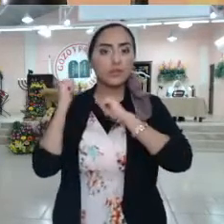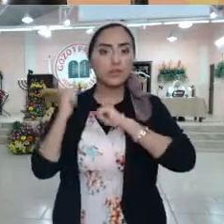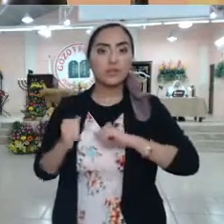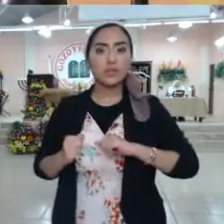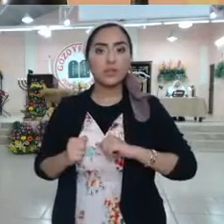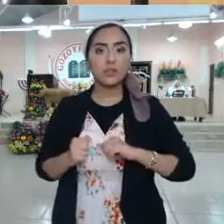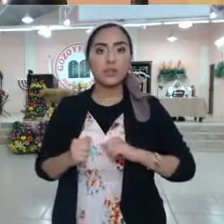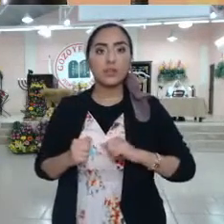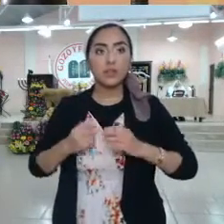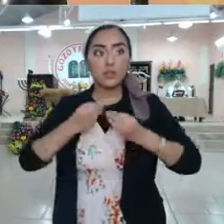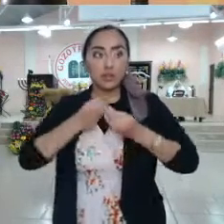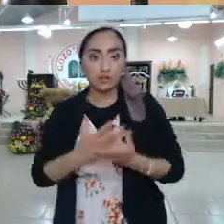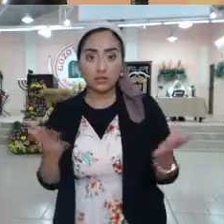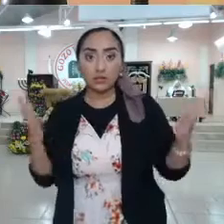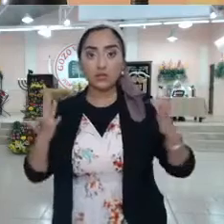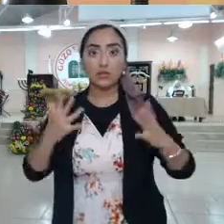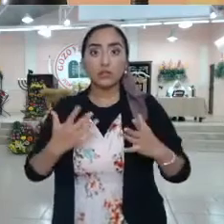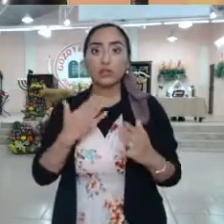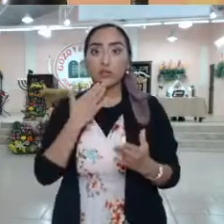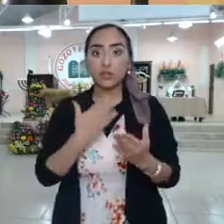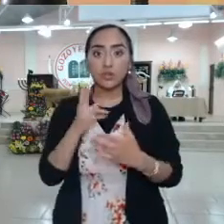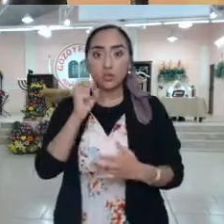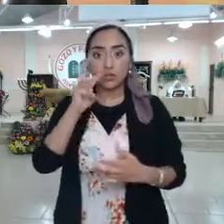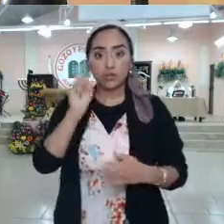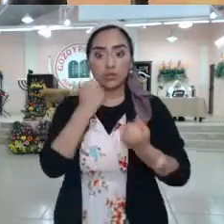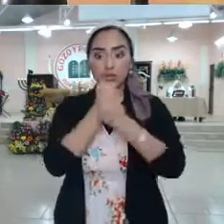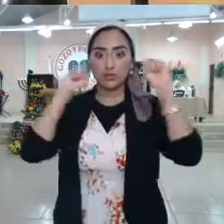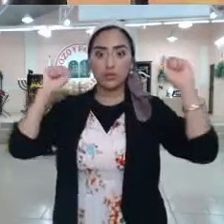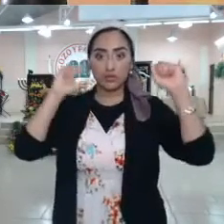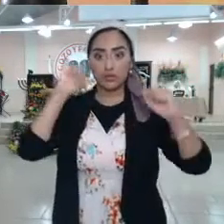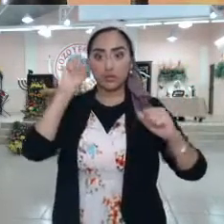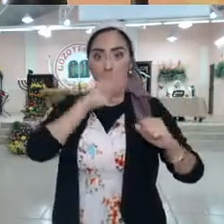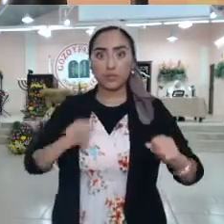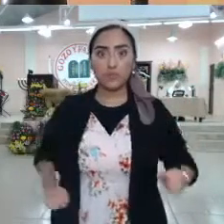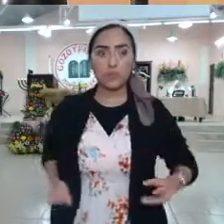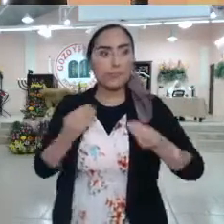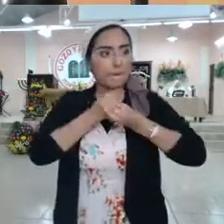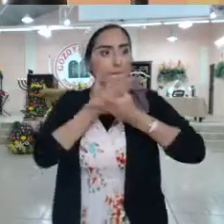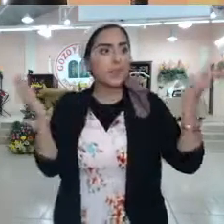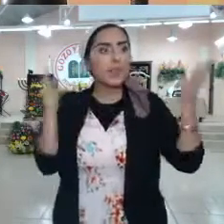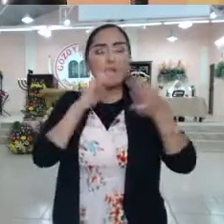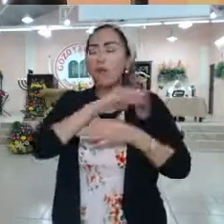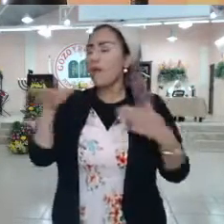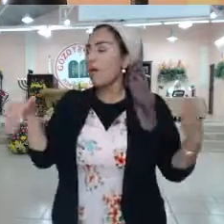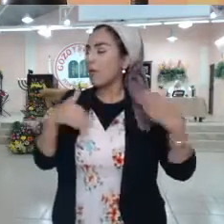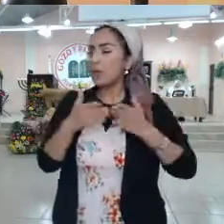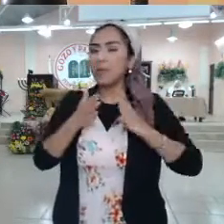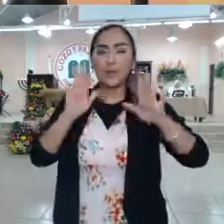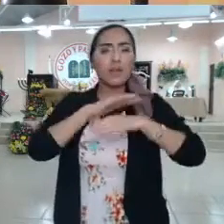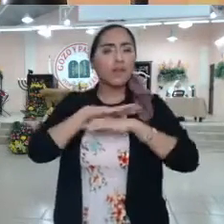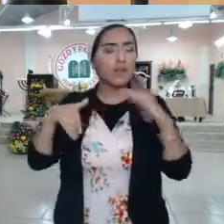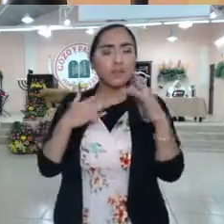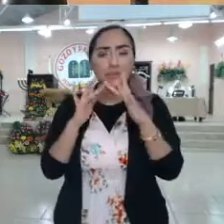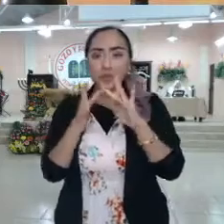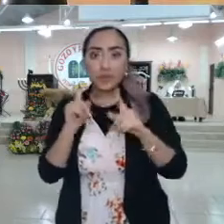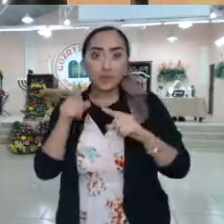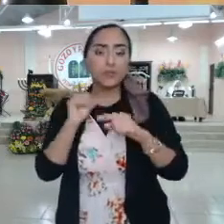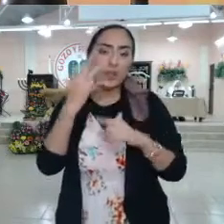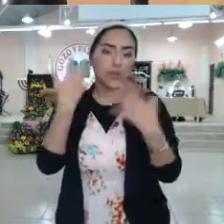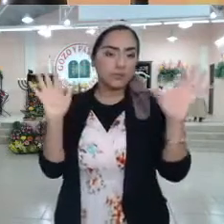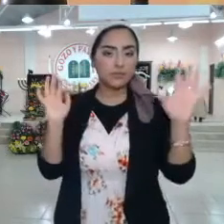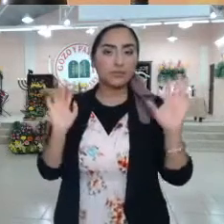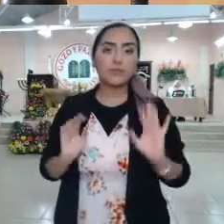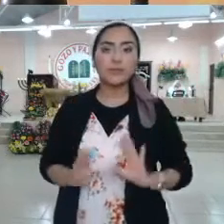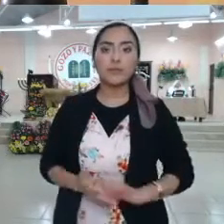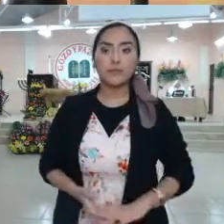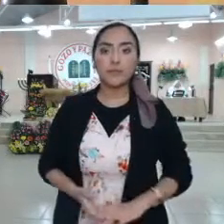fast. Bring the good news of salvation of Yahshua HaMashiach in all ways, in all social